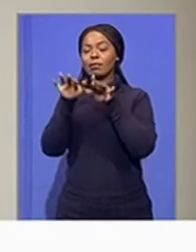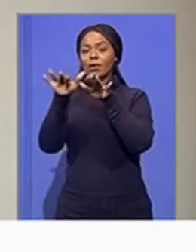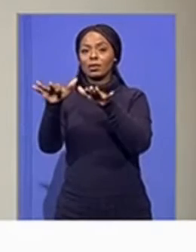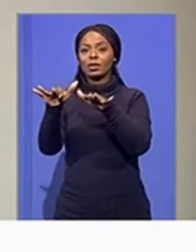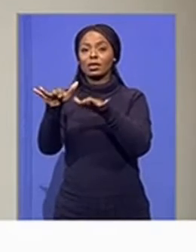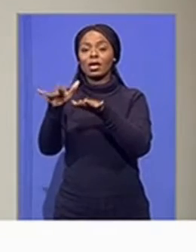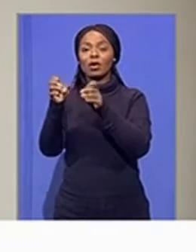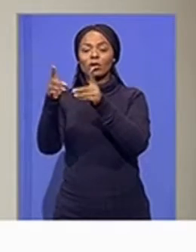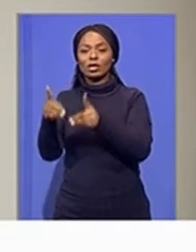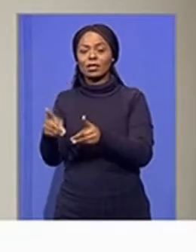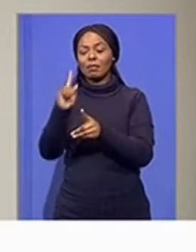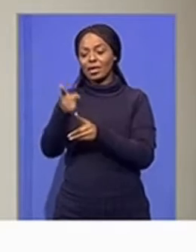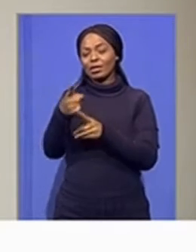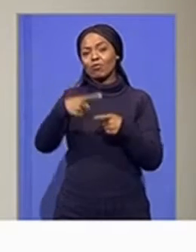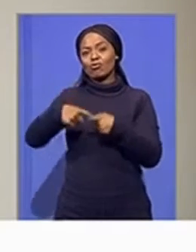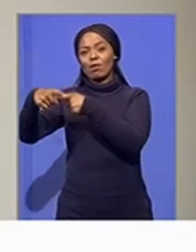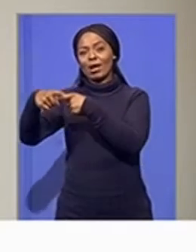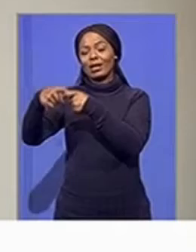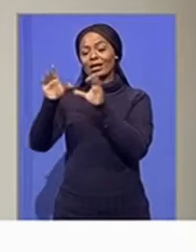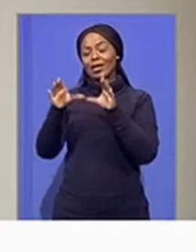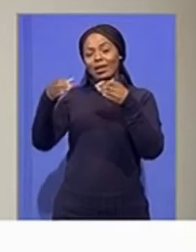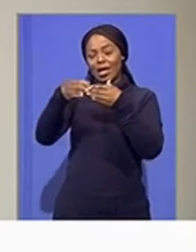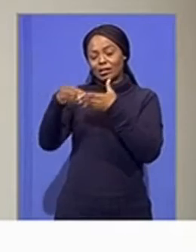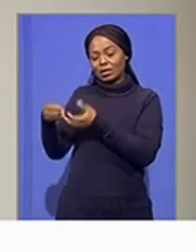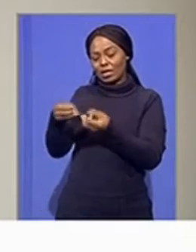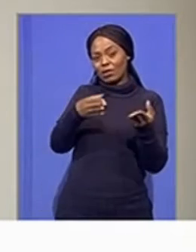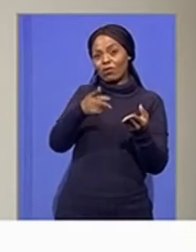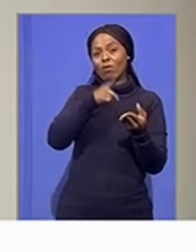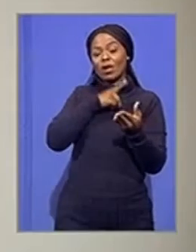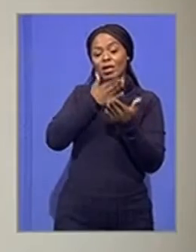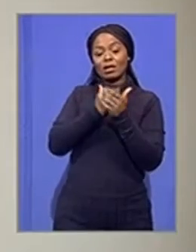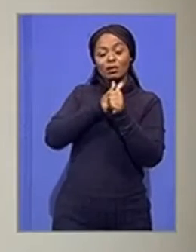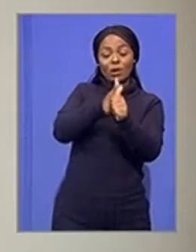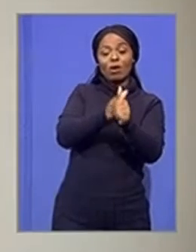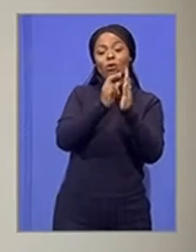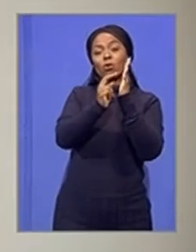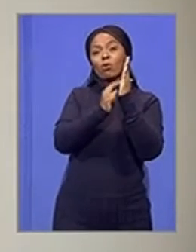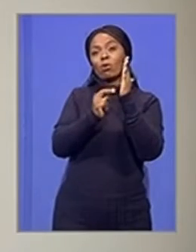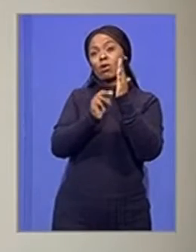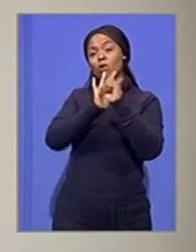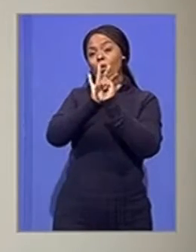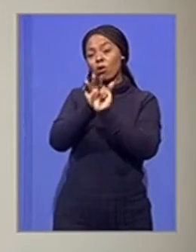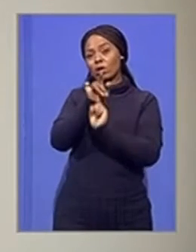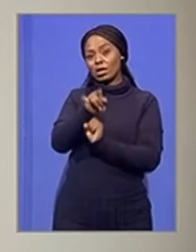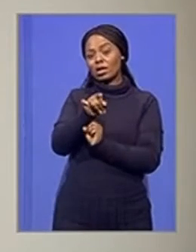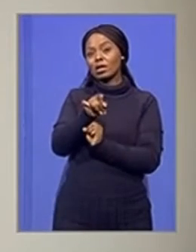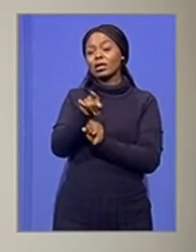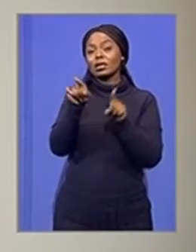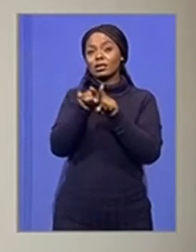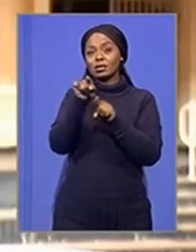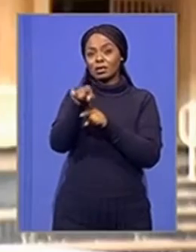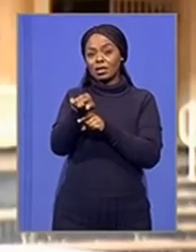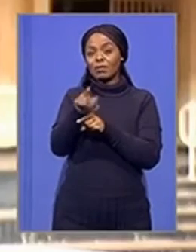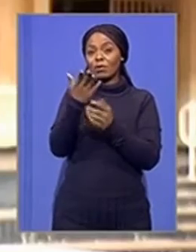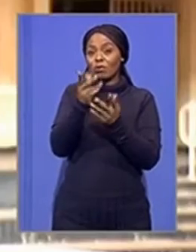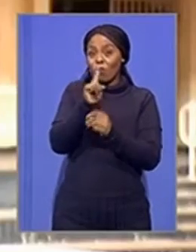mobile classes so that the learners are able to adhere to COVID-19 regulation, which is 1 meter social distancing.